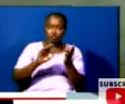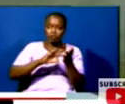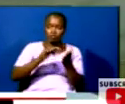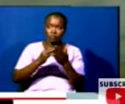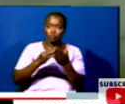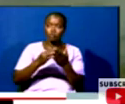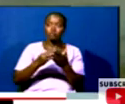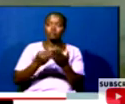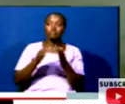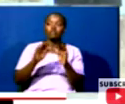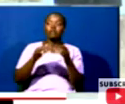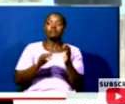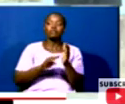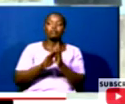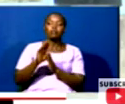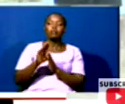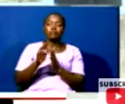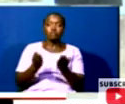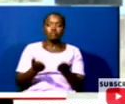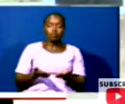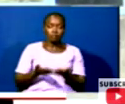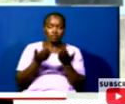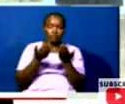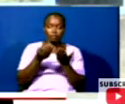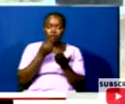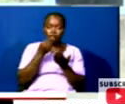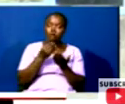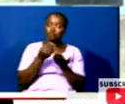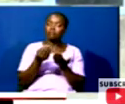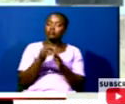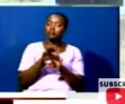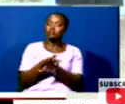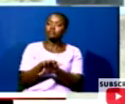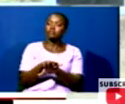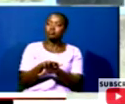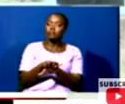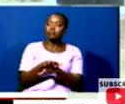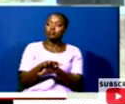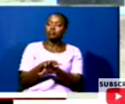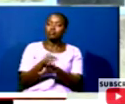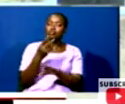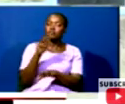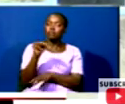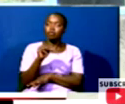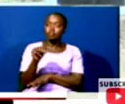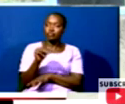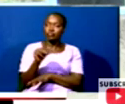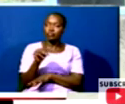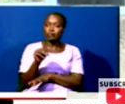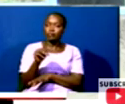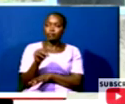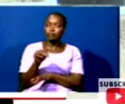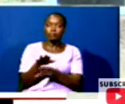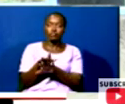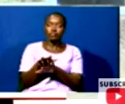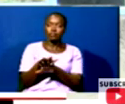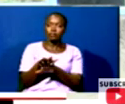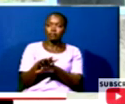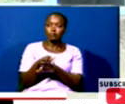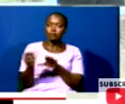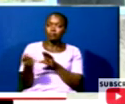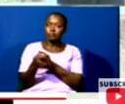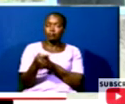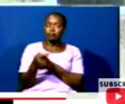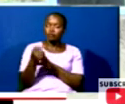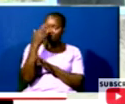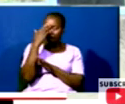to boost fish production. Na uwezo kusalisha milioni mbili fingerlings kwa mwezi. Na hii ni kwa